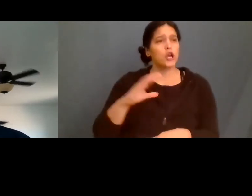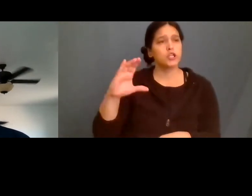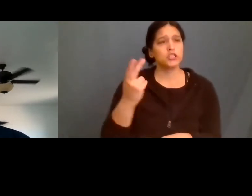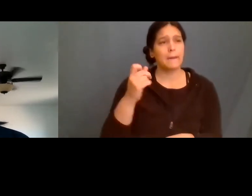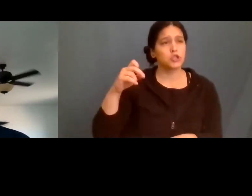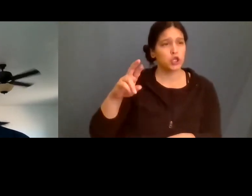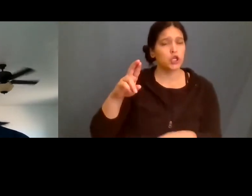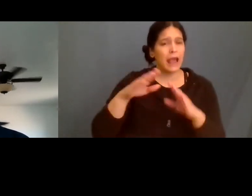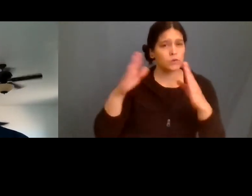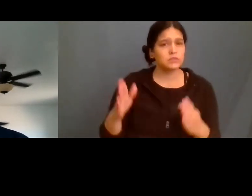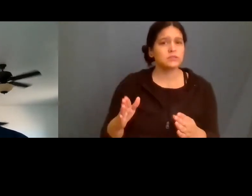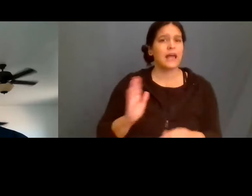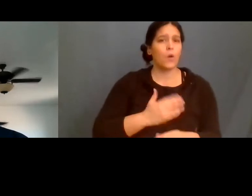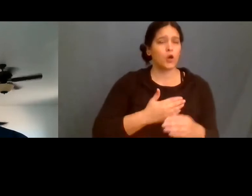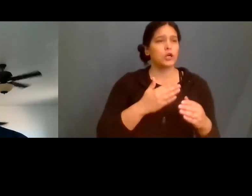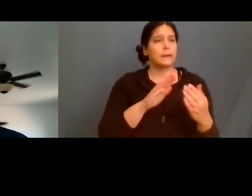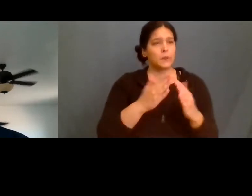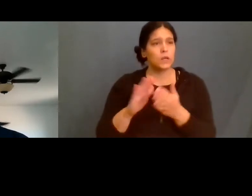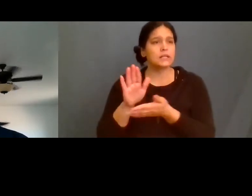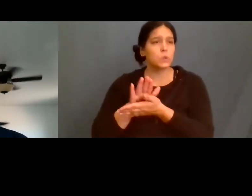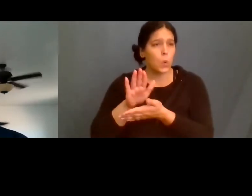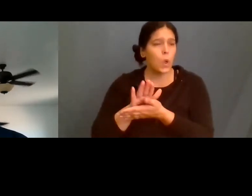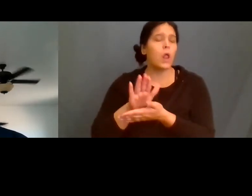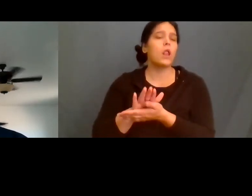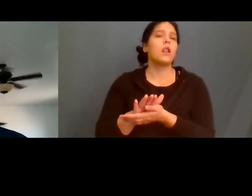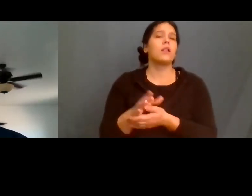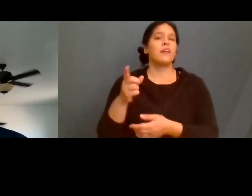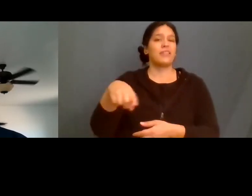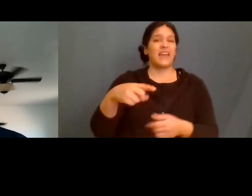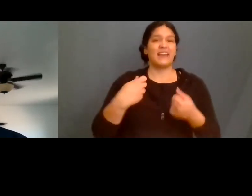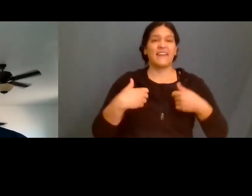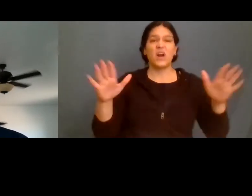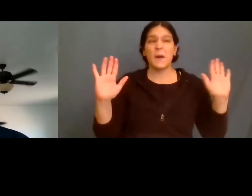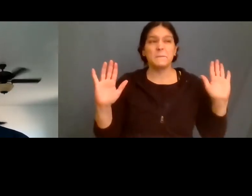school. They gave up grazing areas.